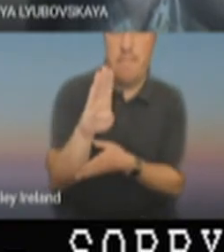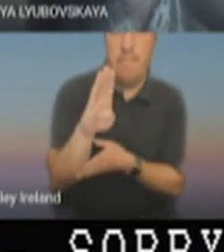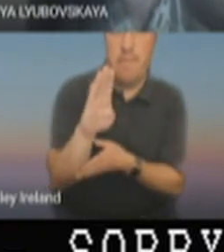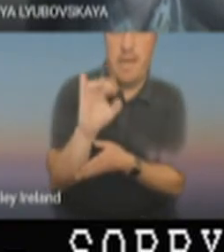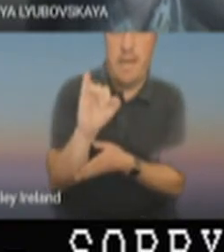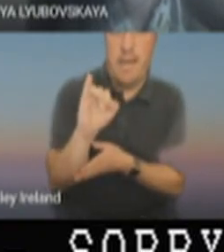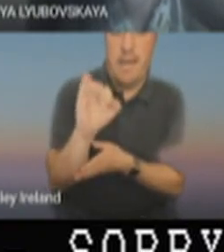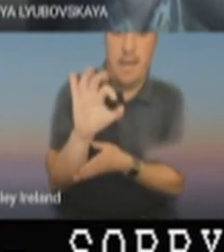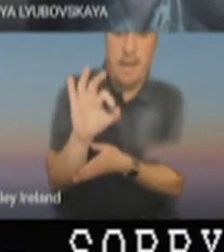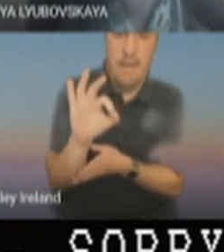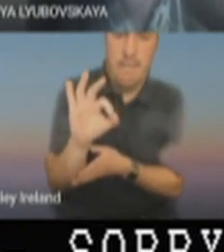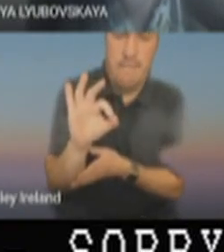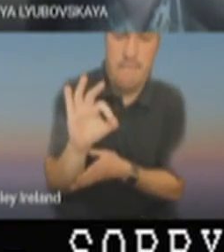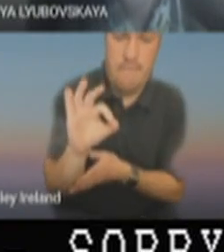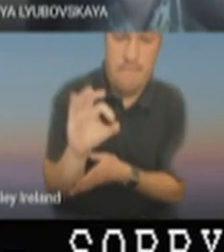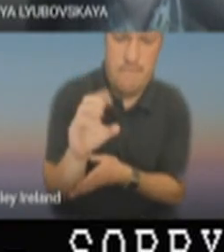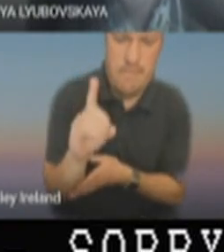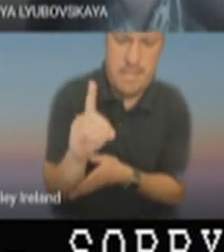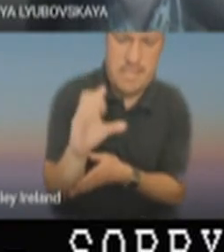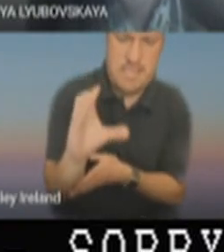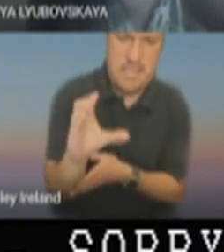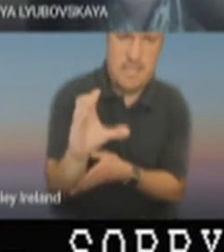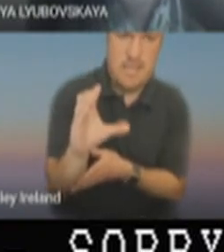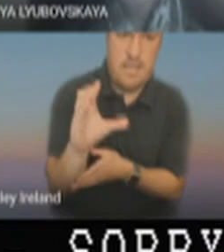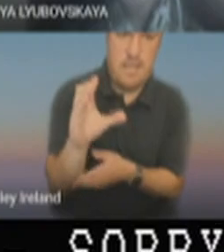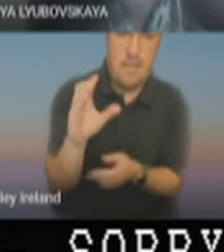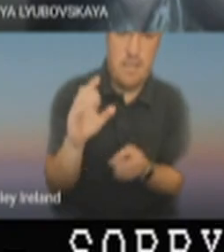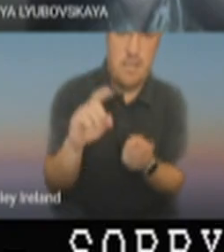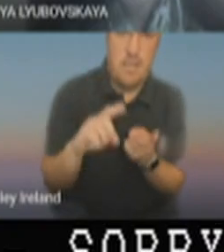So people are from